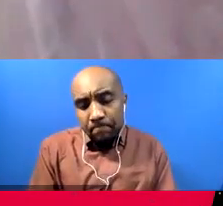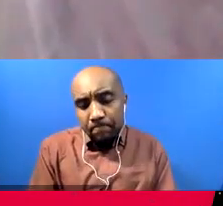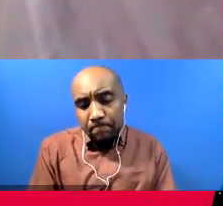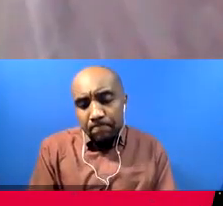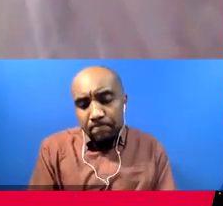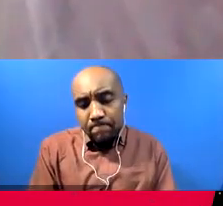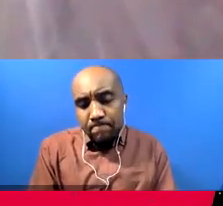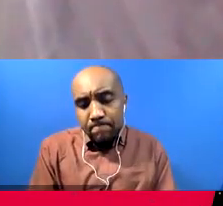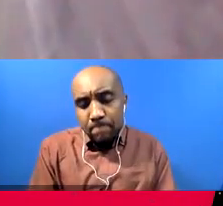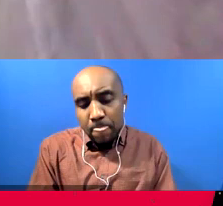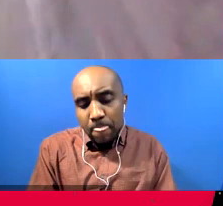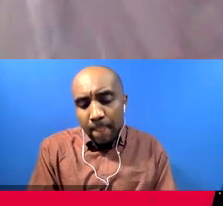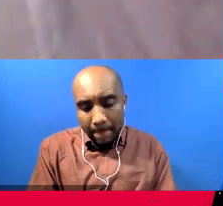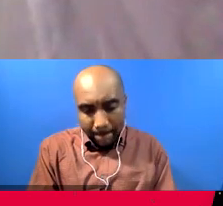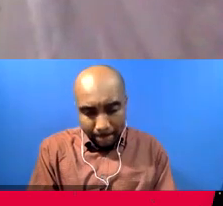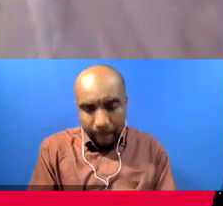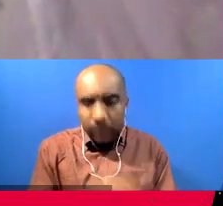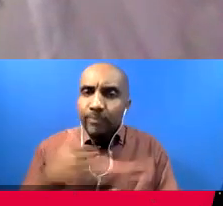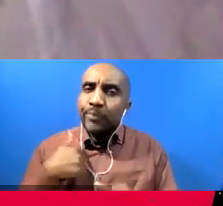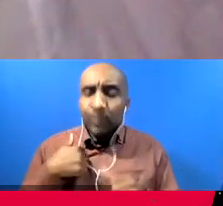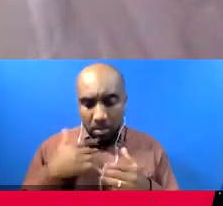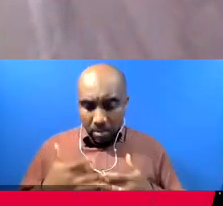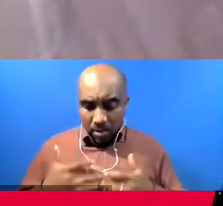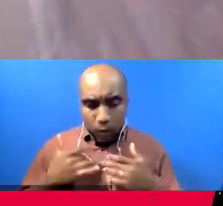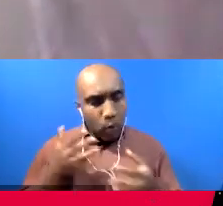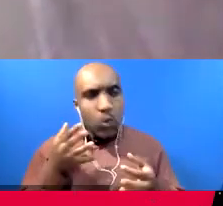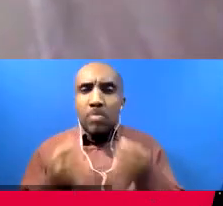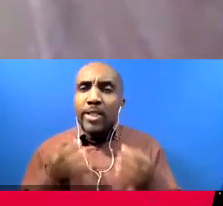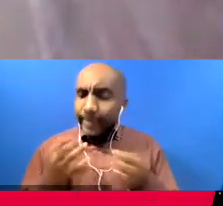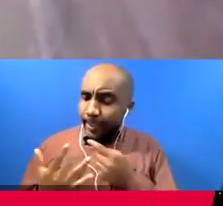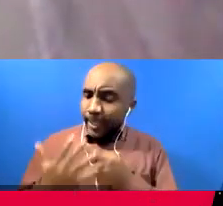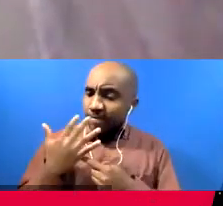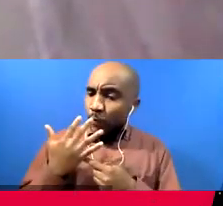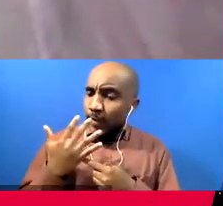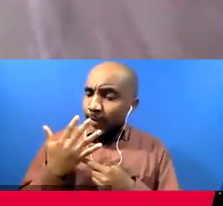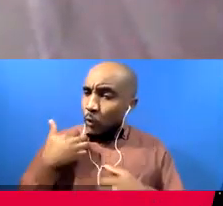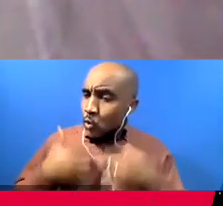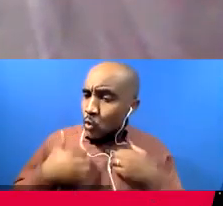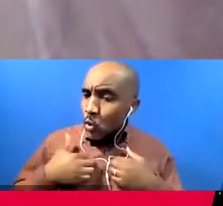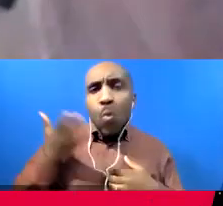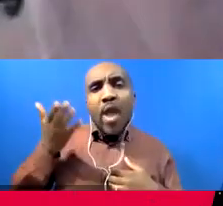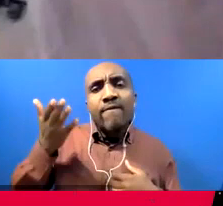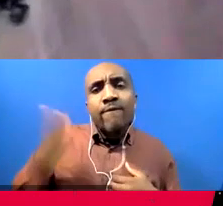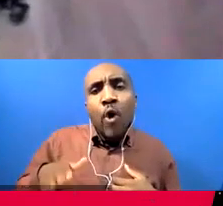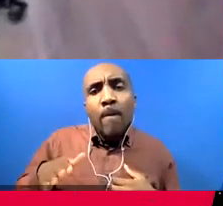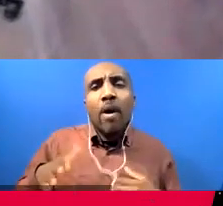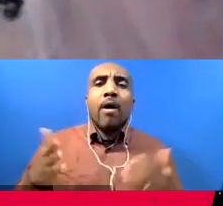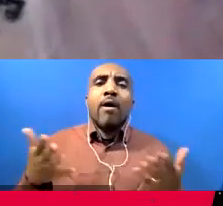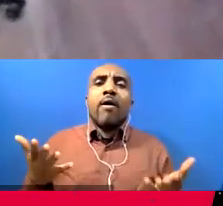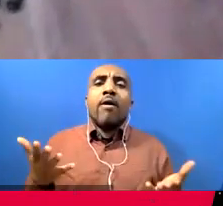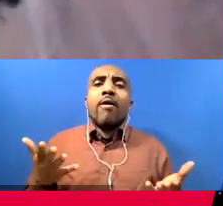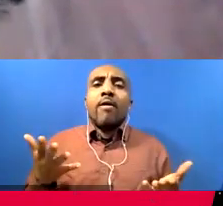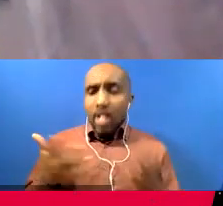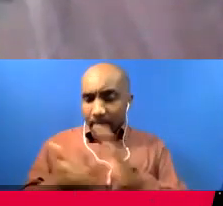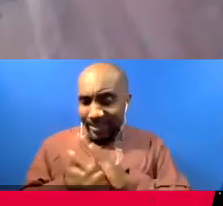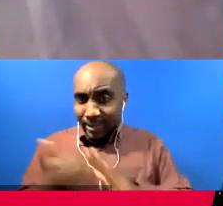I think about, you know, where is it that my politics were shaped? And